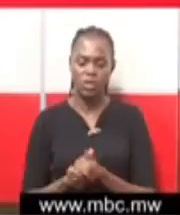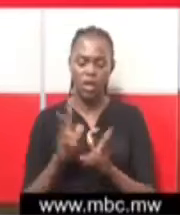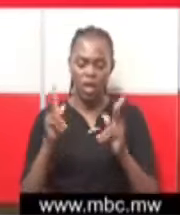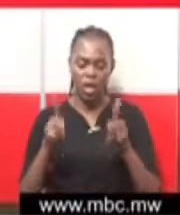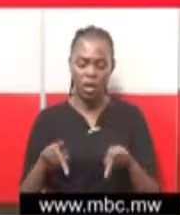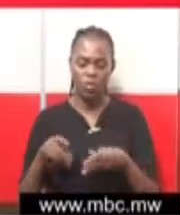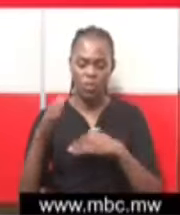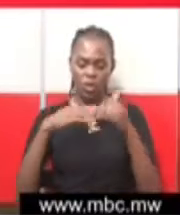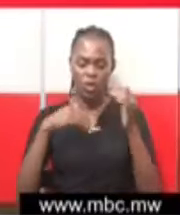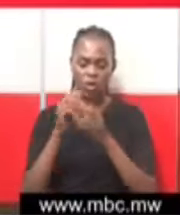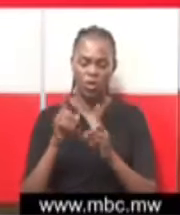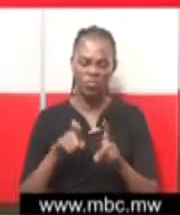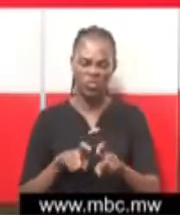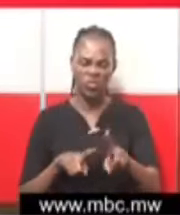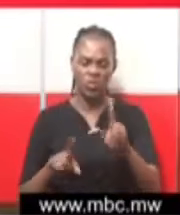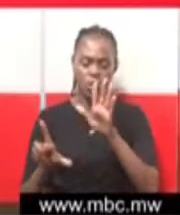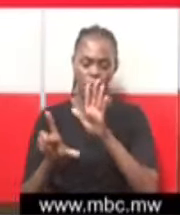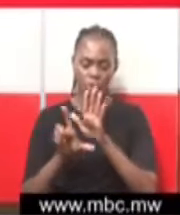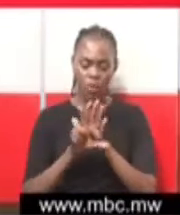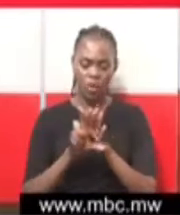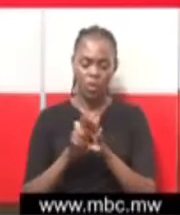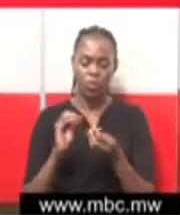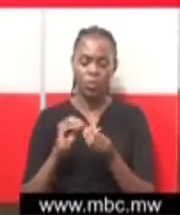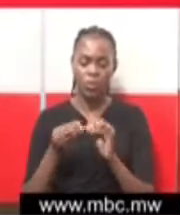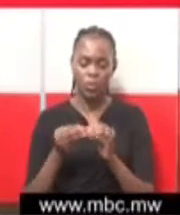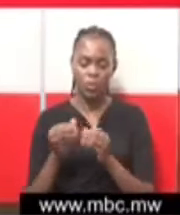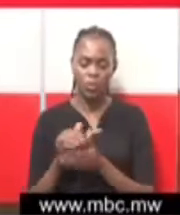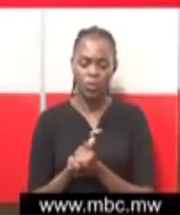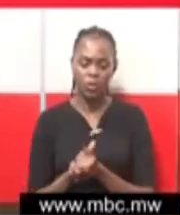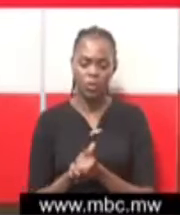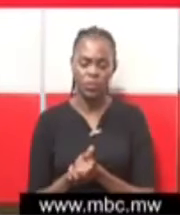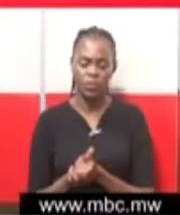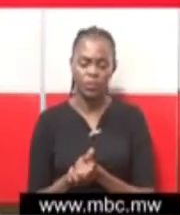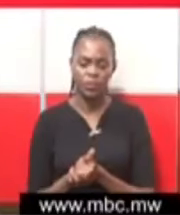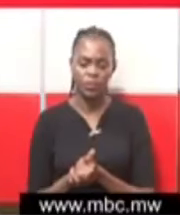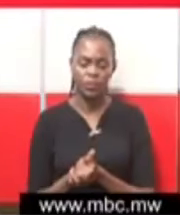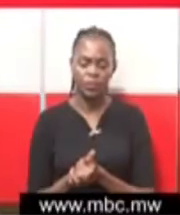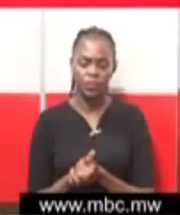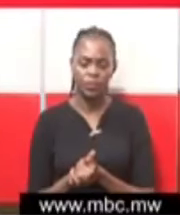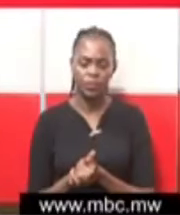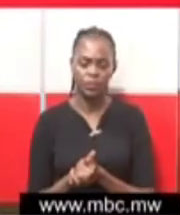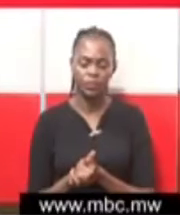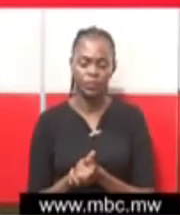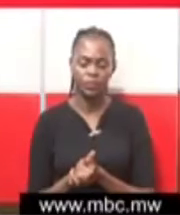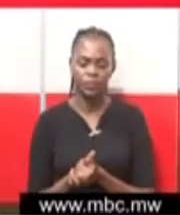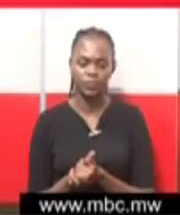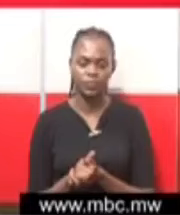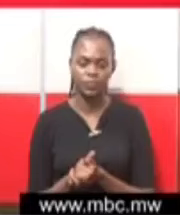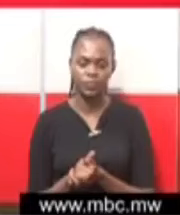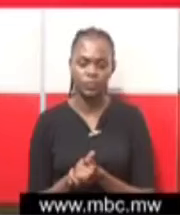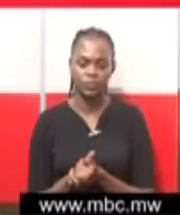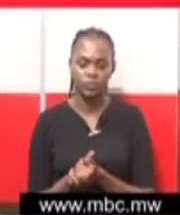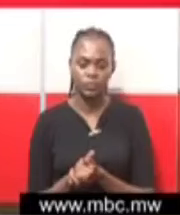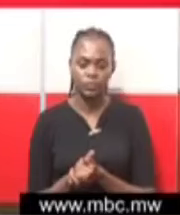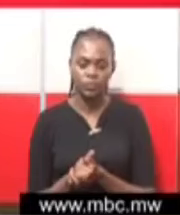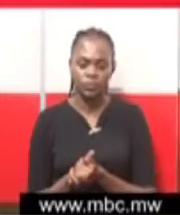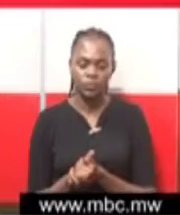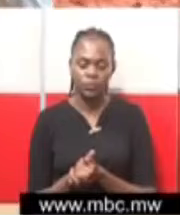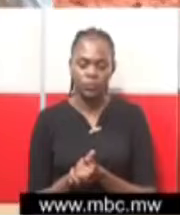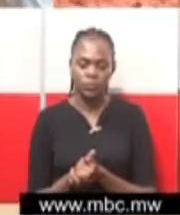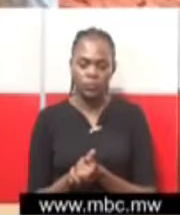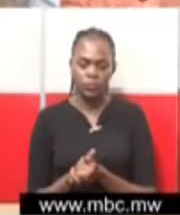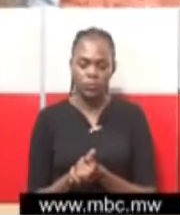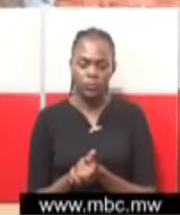industry to always comply with necessary procedures as regulated by the body. Maya Sojikadzula has the details in this